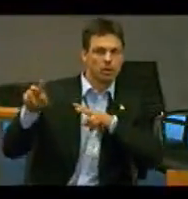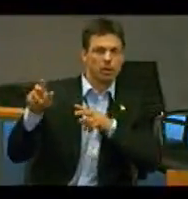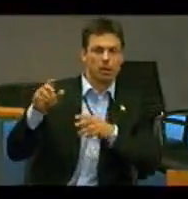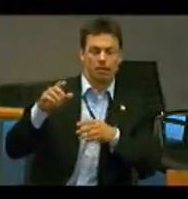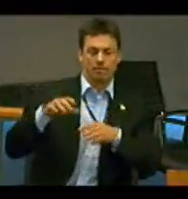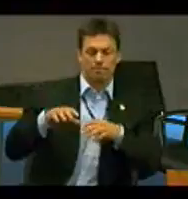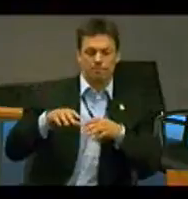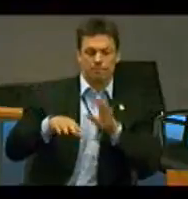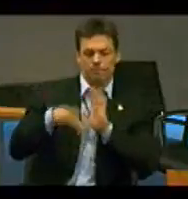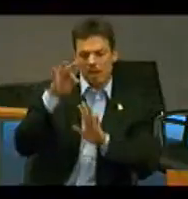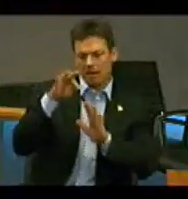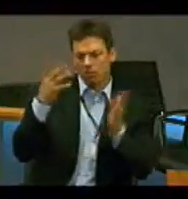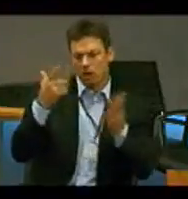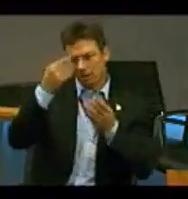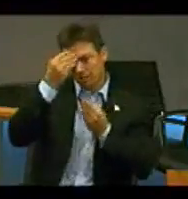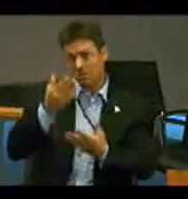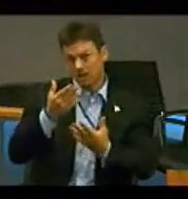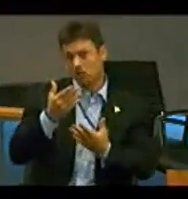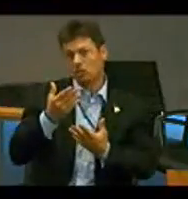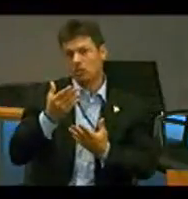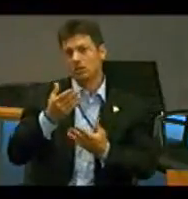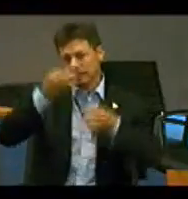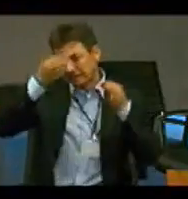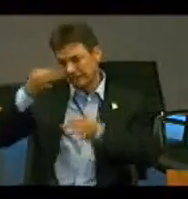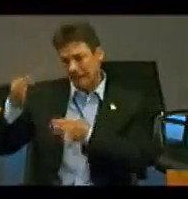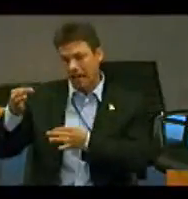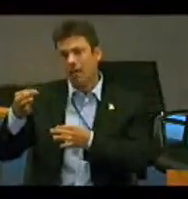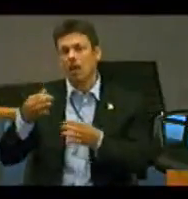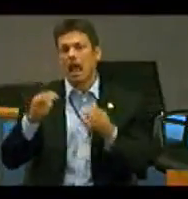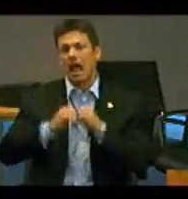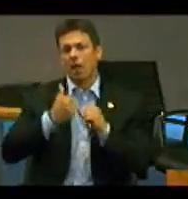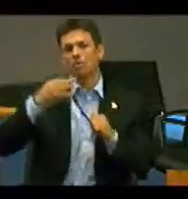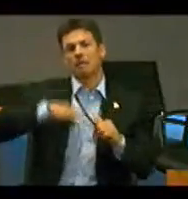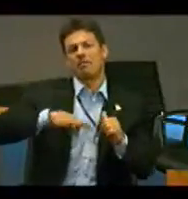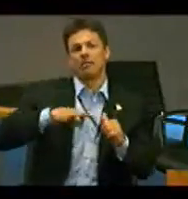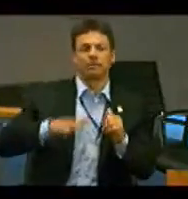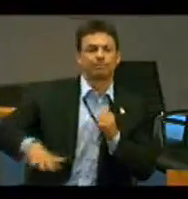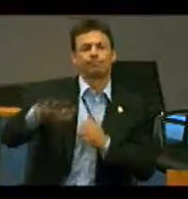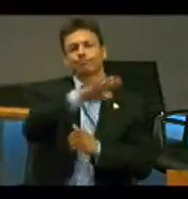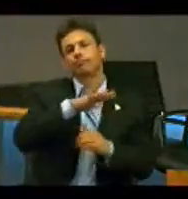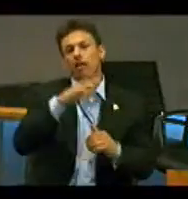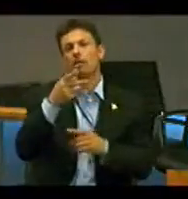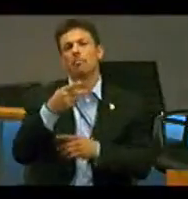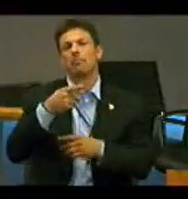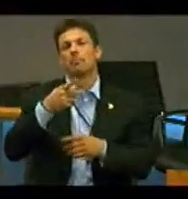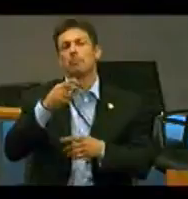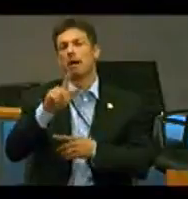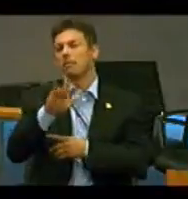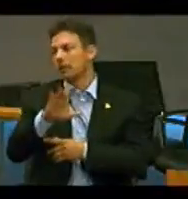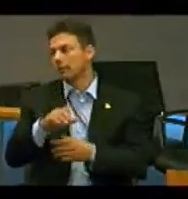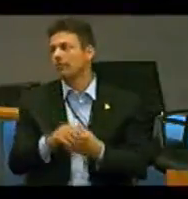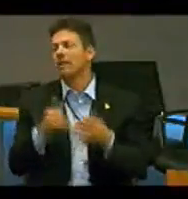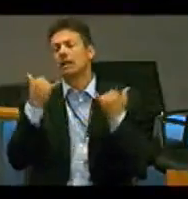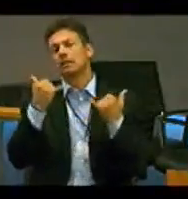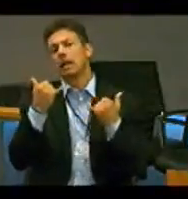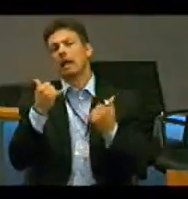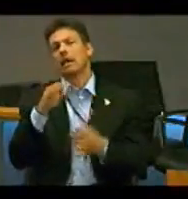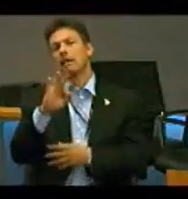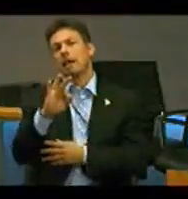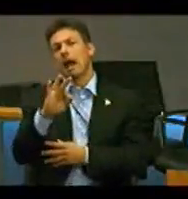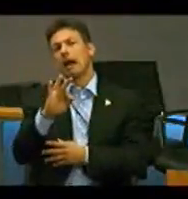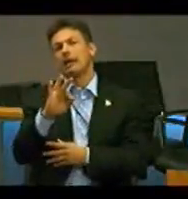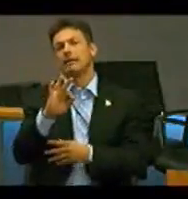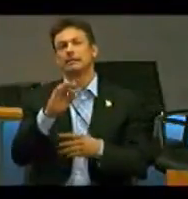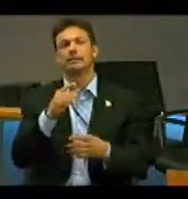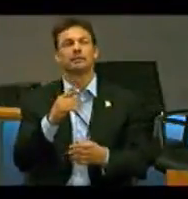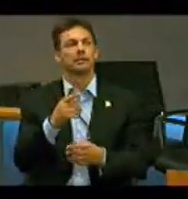after reviewing the material submitted to the Commission and benefiting from today's briefing. Today's briefing features 9 distinguished speakers